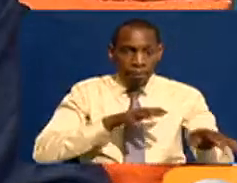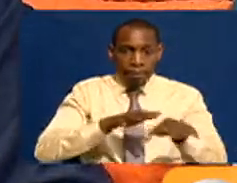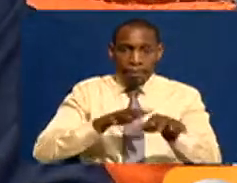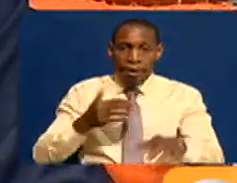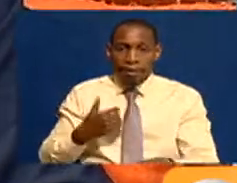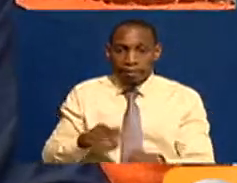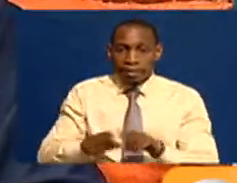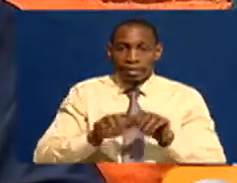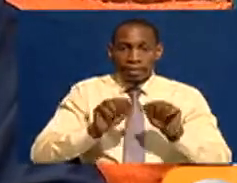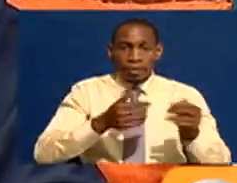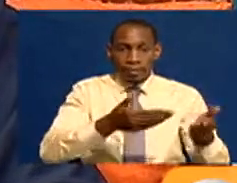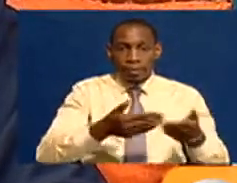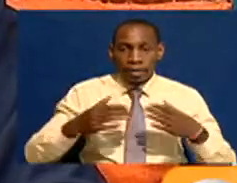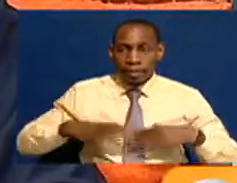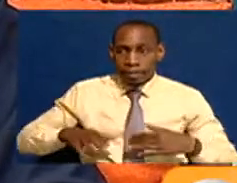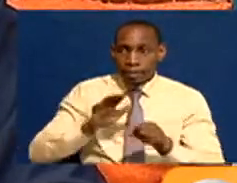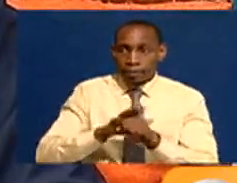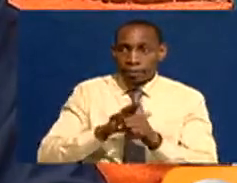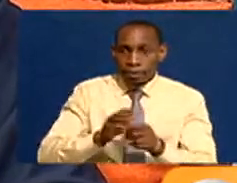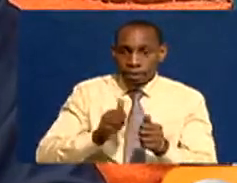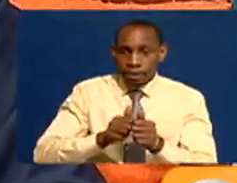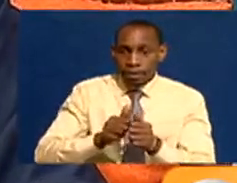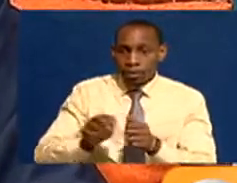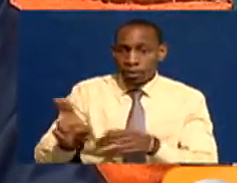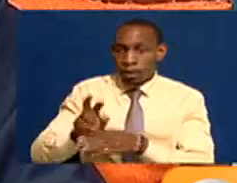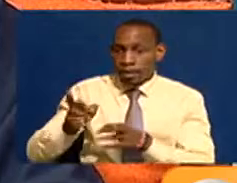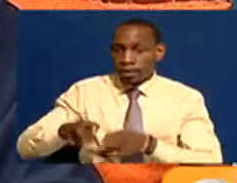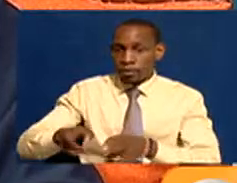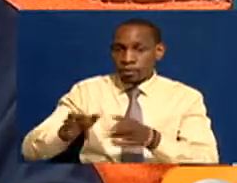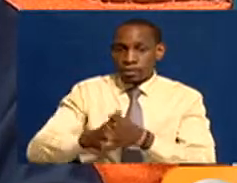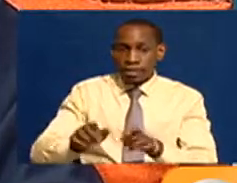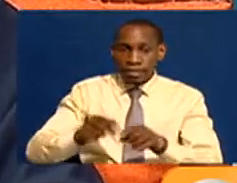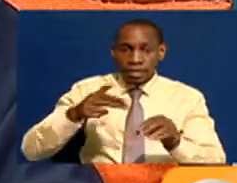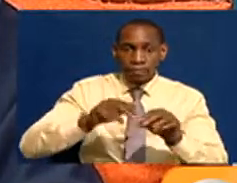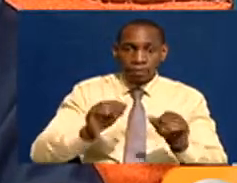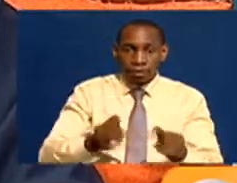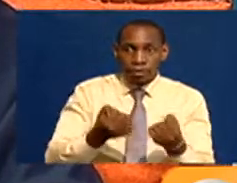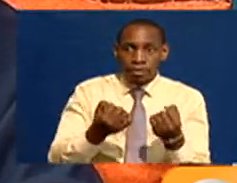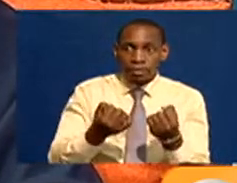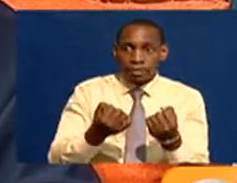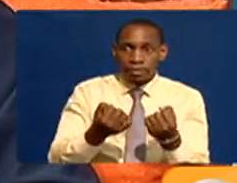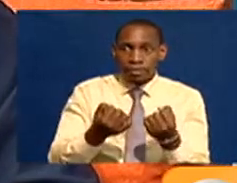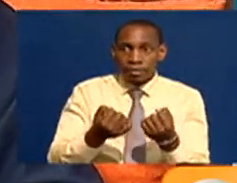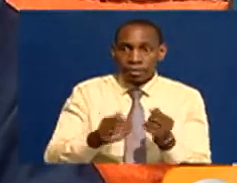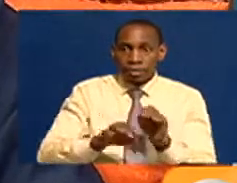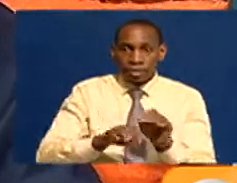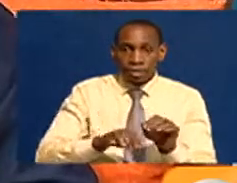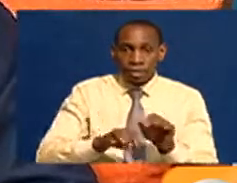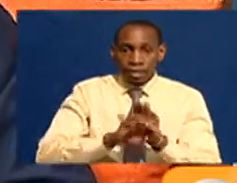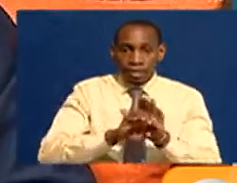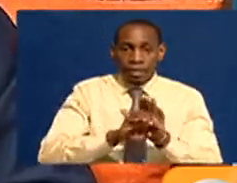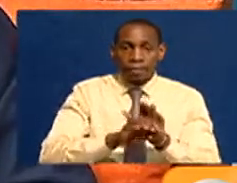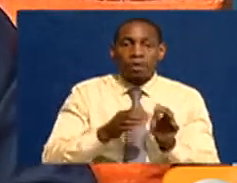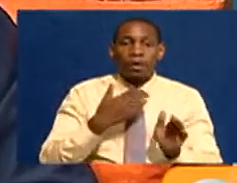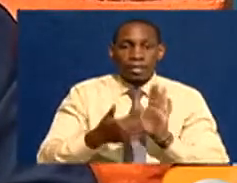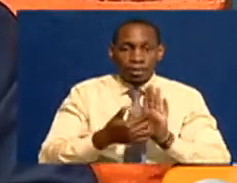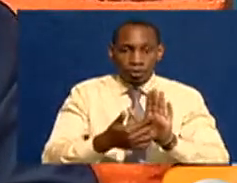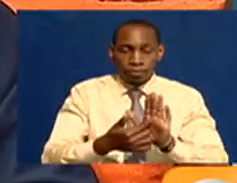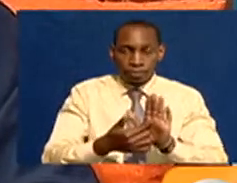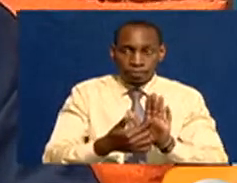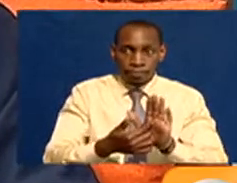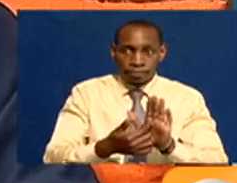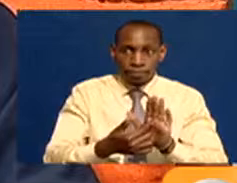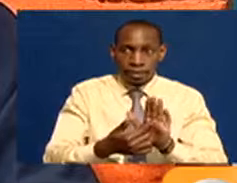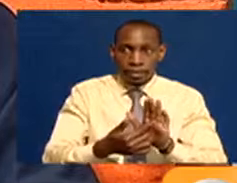can attract more people to pass that road, then the fuel you save by, if you say in a traffic, let me give this example, which I gave during